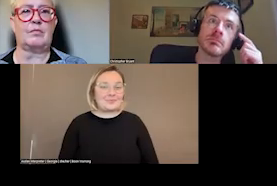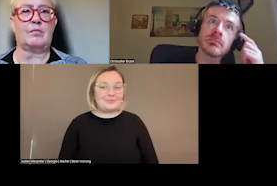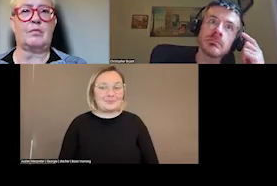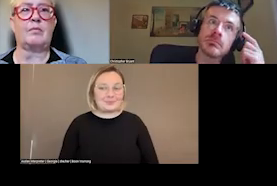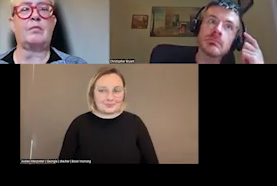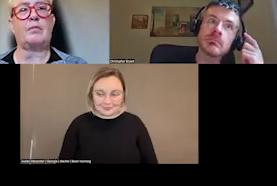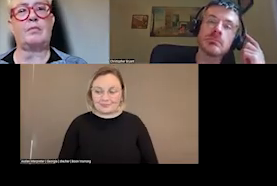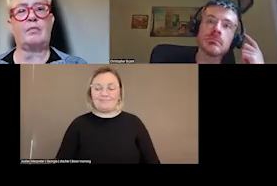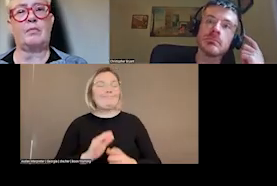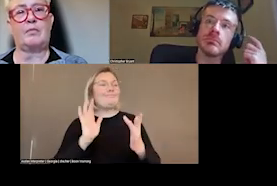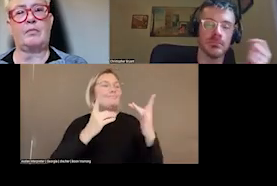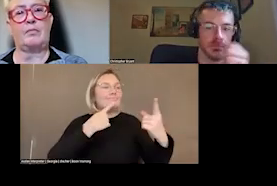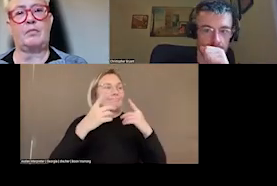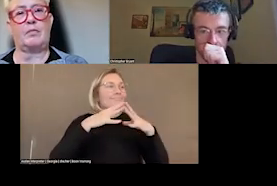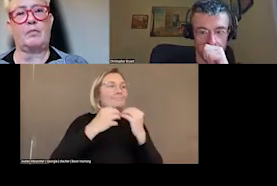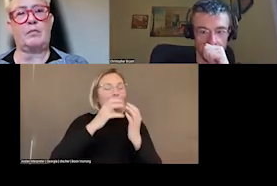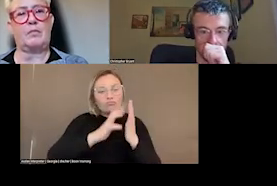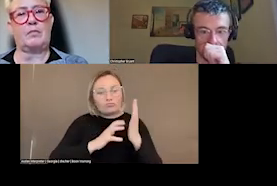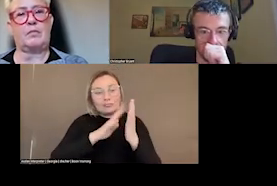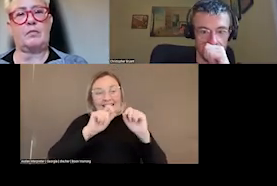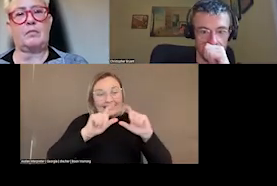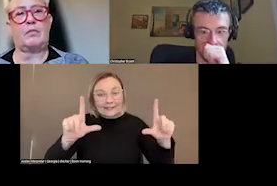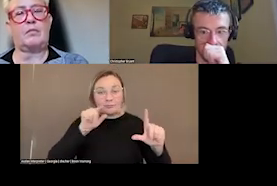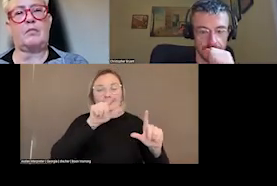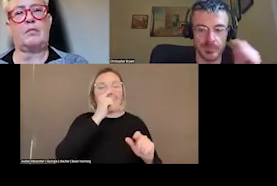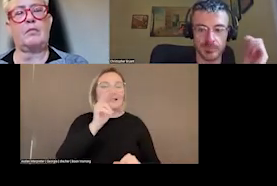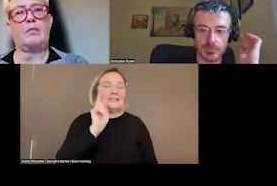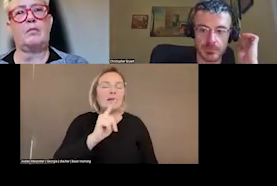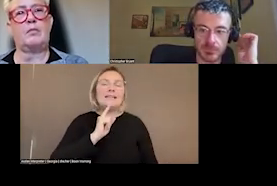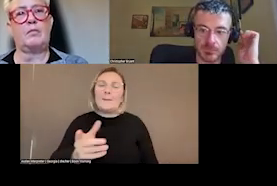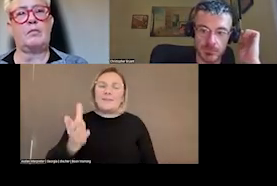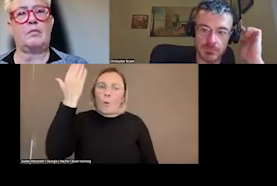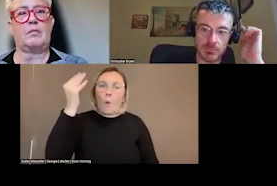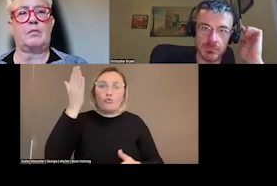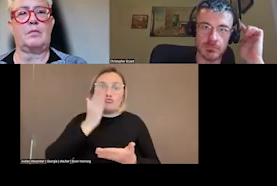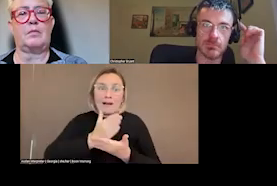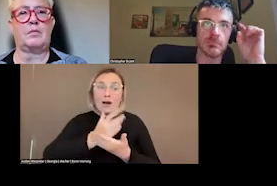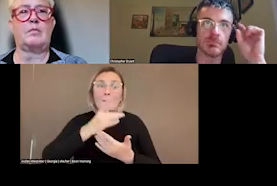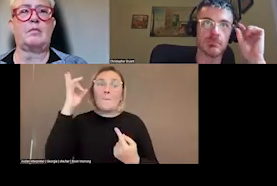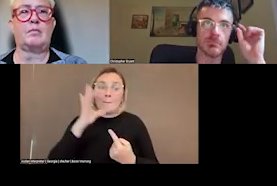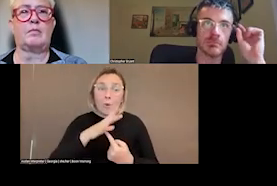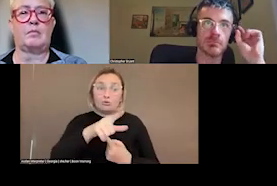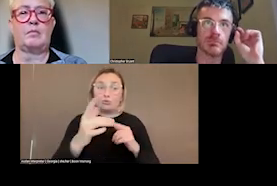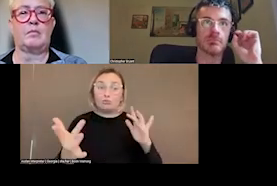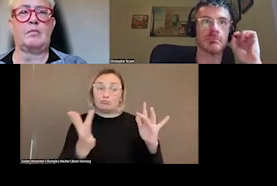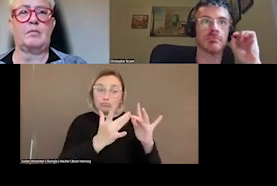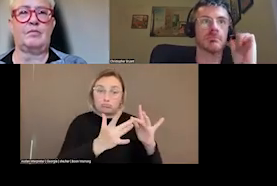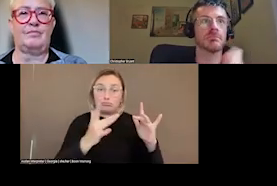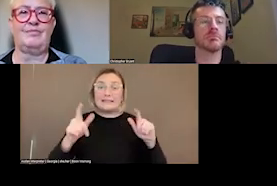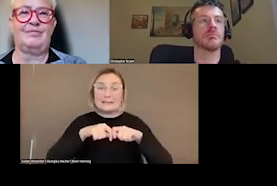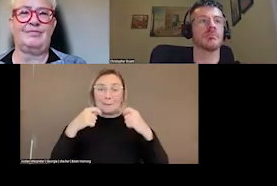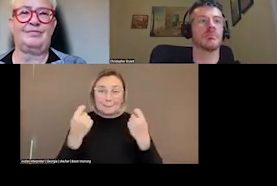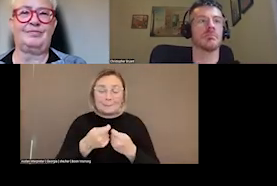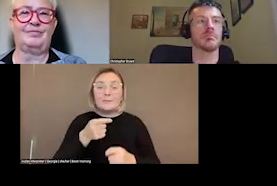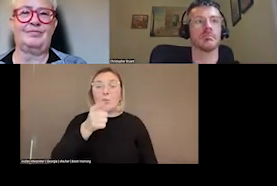The contact details on the screen at the moment. As I said before, it's really important that you reach out to the team here. You can